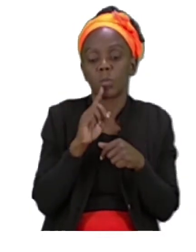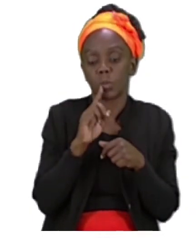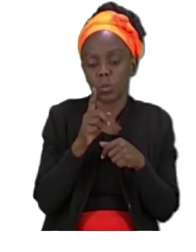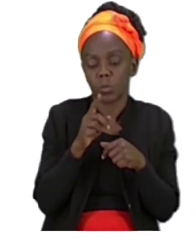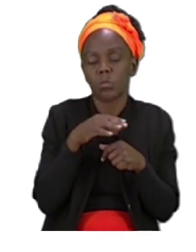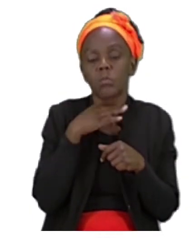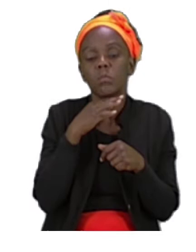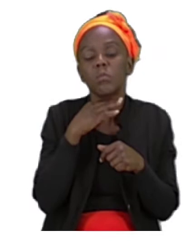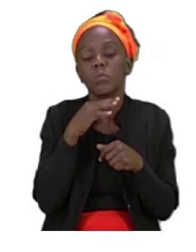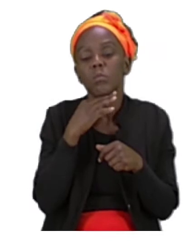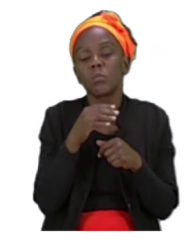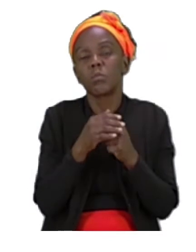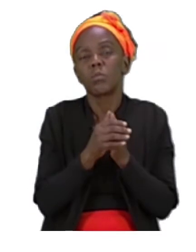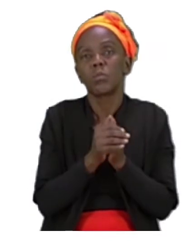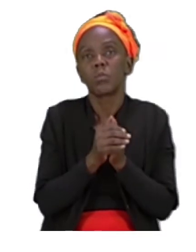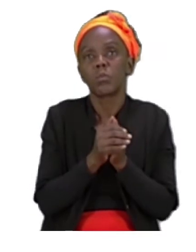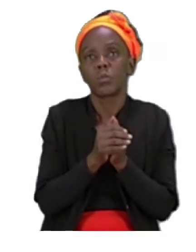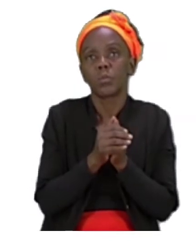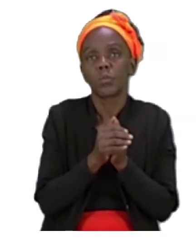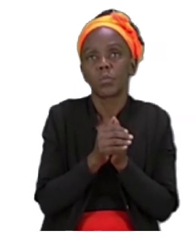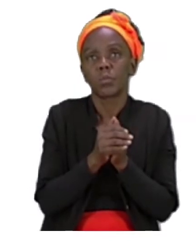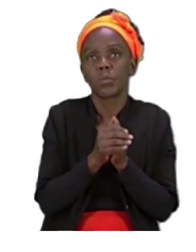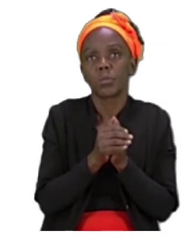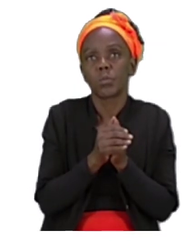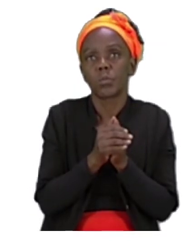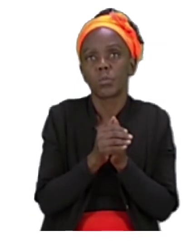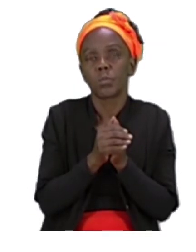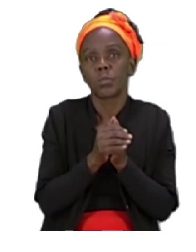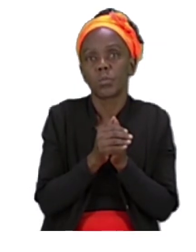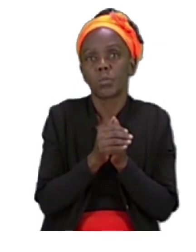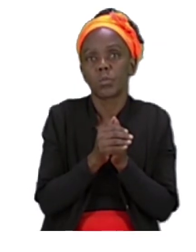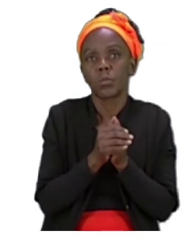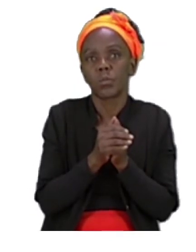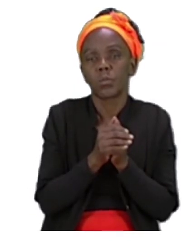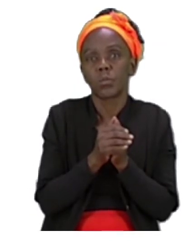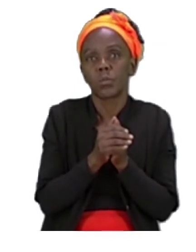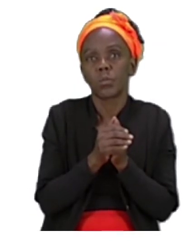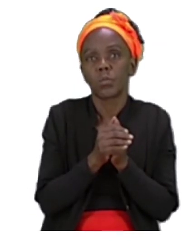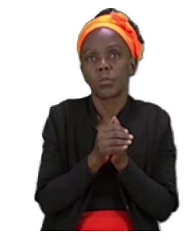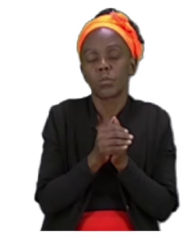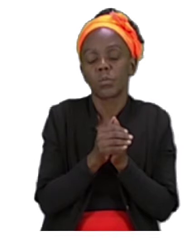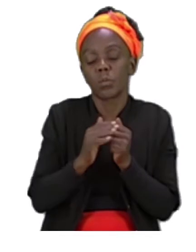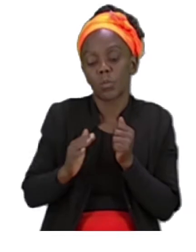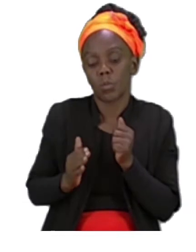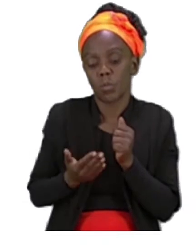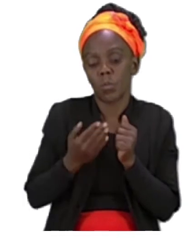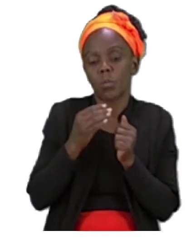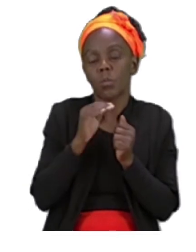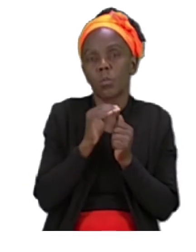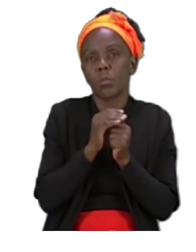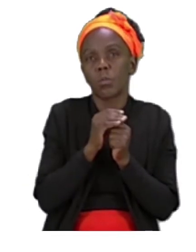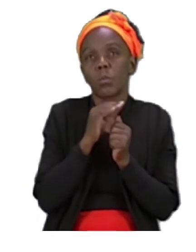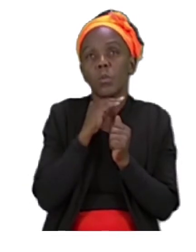for a certain topic. In this case, we want to write a story about